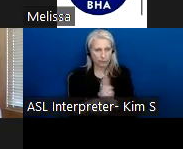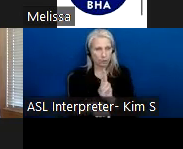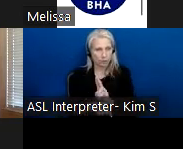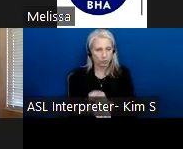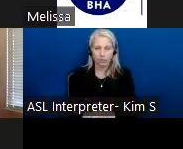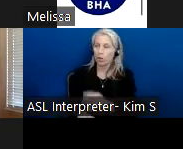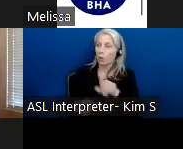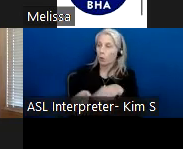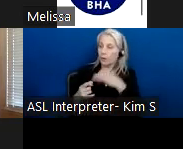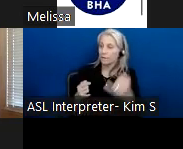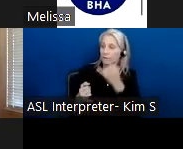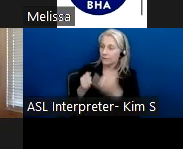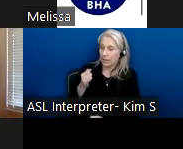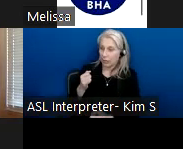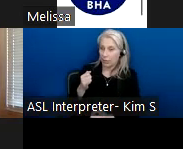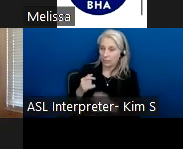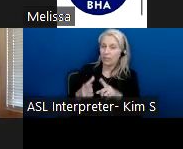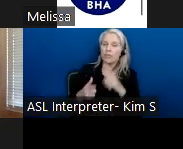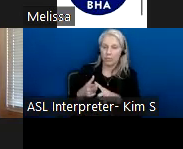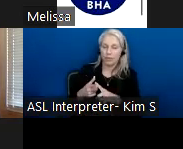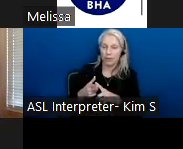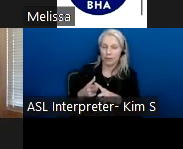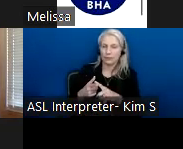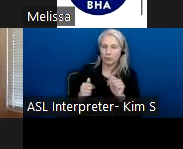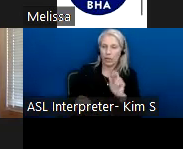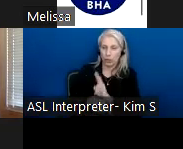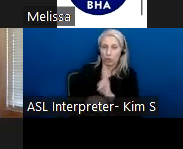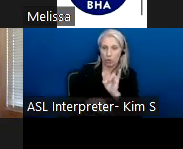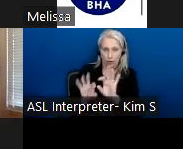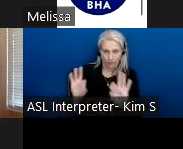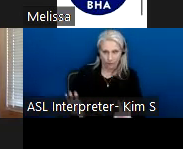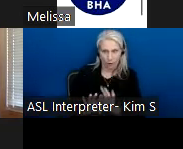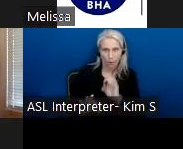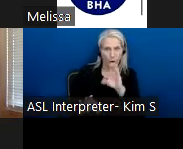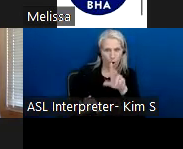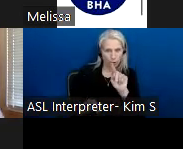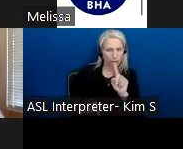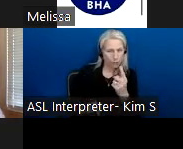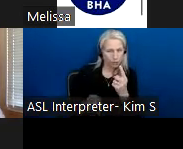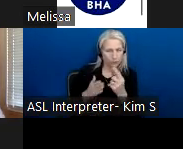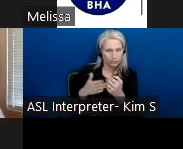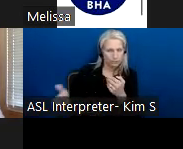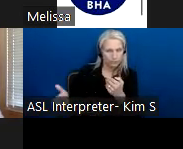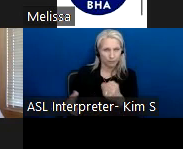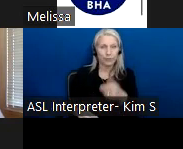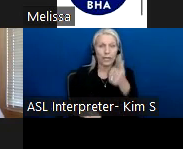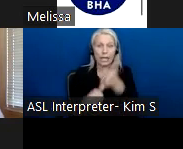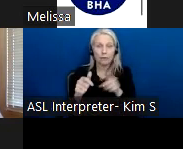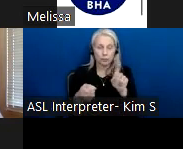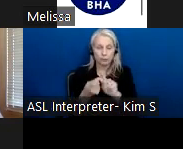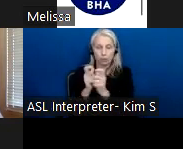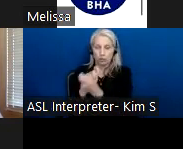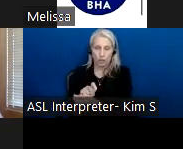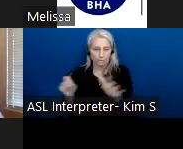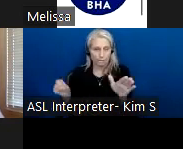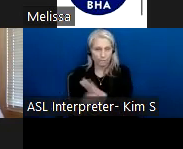they're finalized, you can begin using them. So that would be October 1st. And then everybody needs to be switched over by January